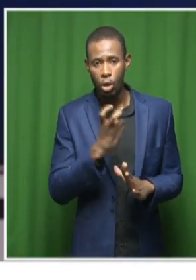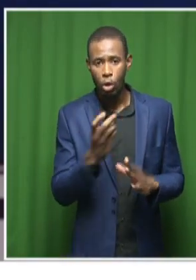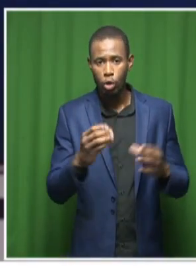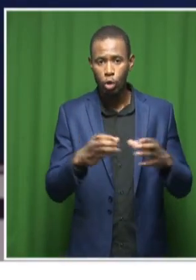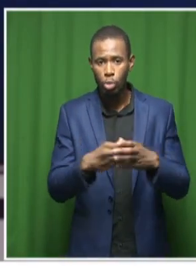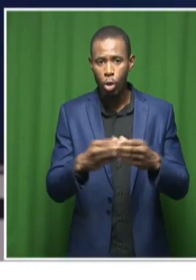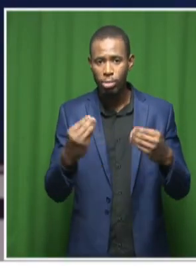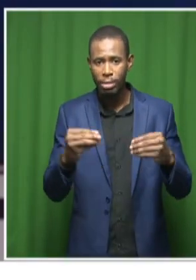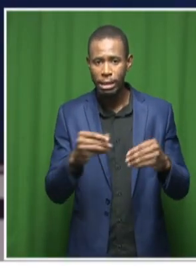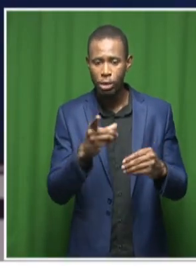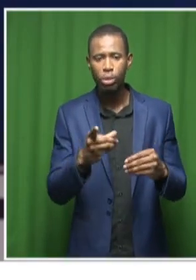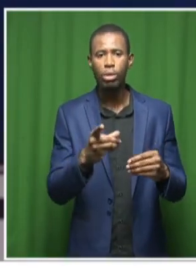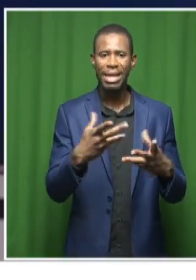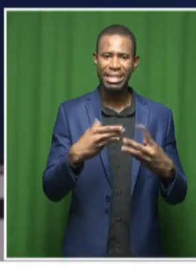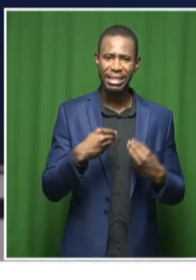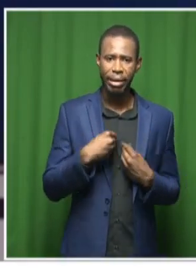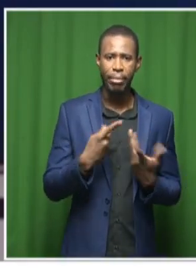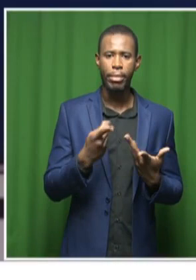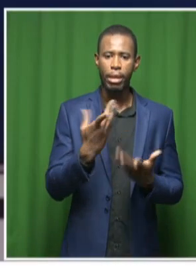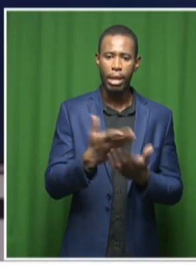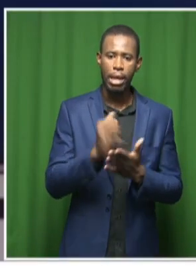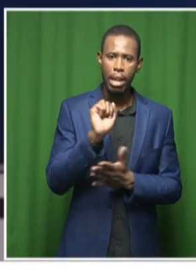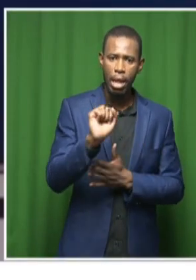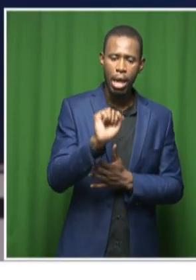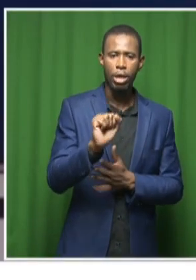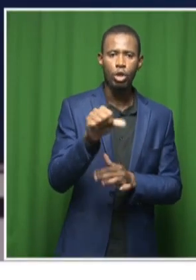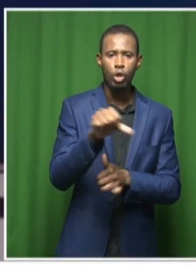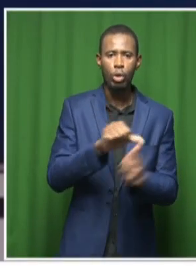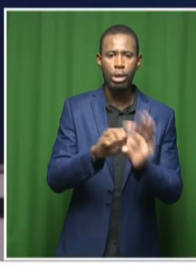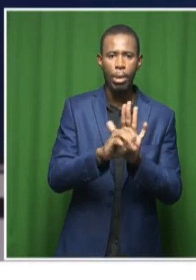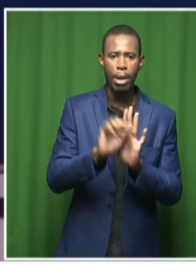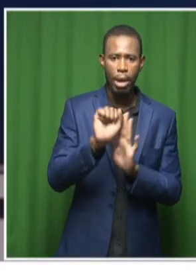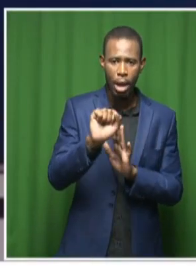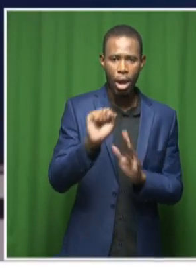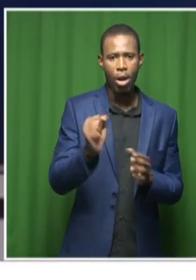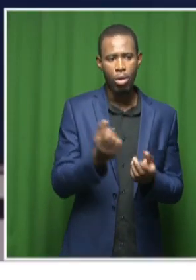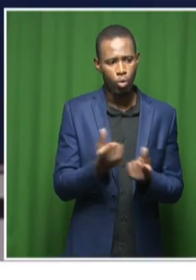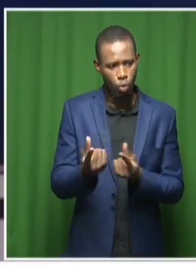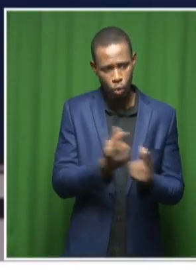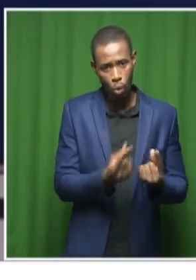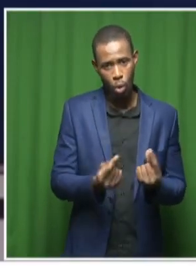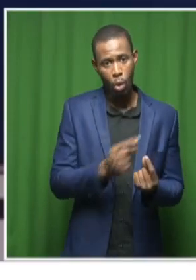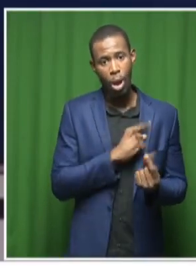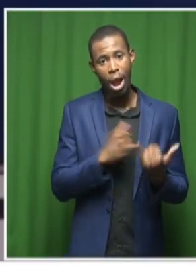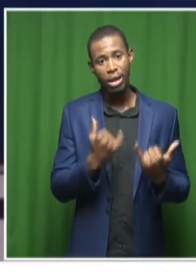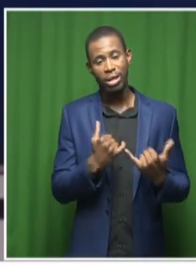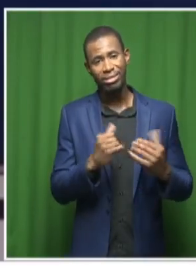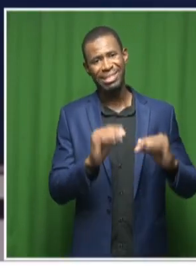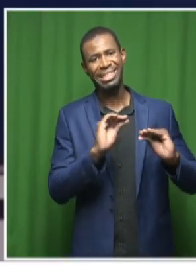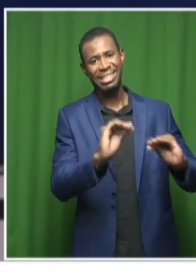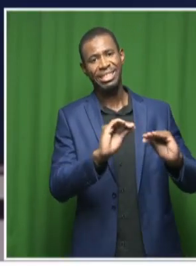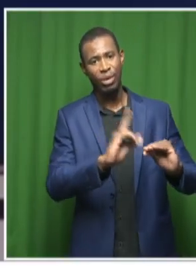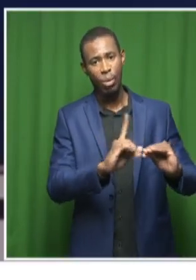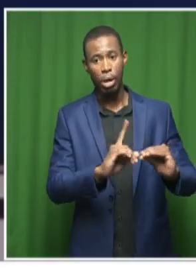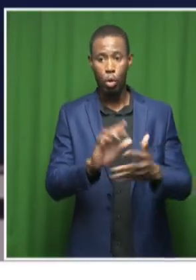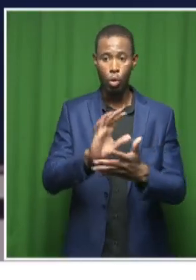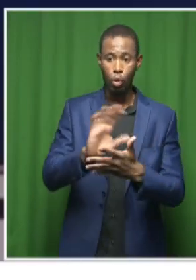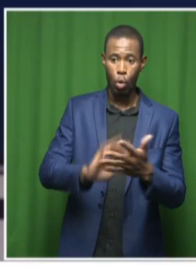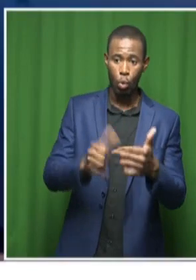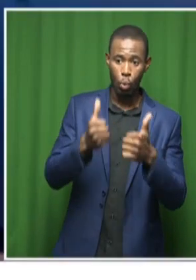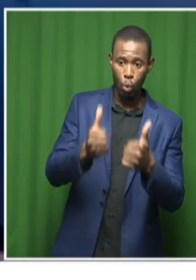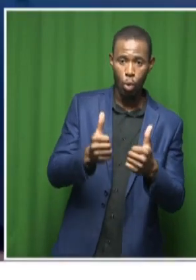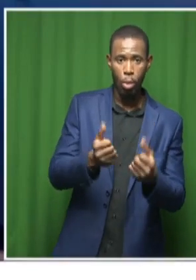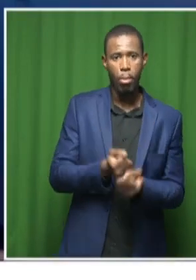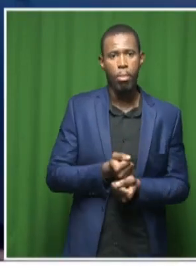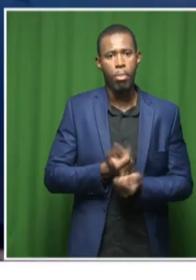adopt it, do social media content for them, and because now we're just teaching them how to curate good stories. Yeah.